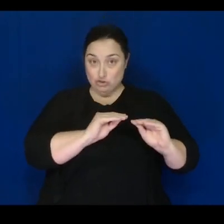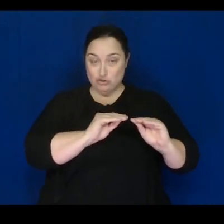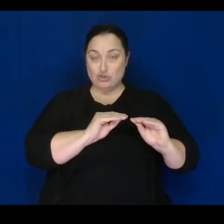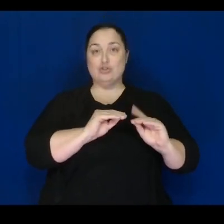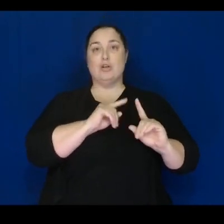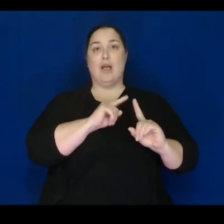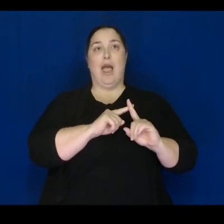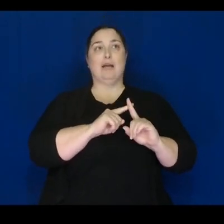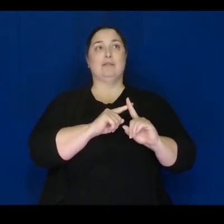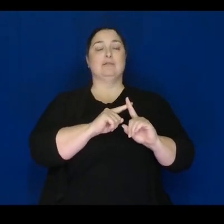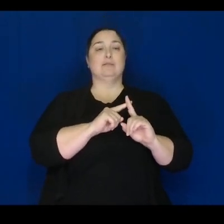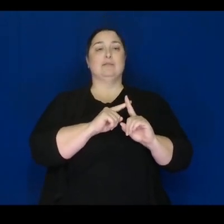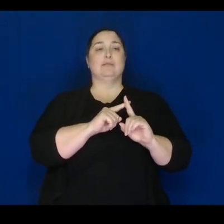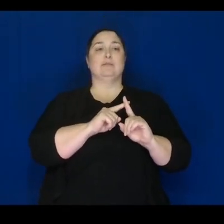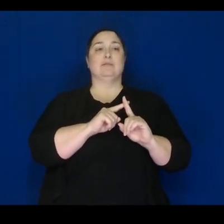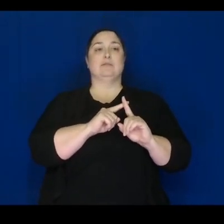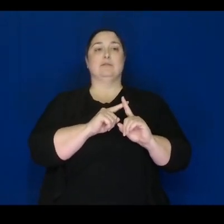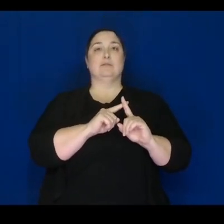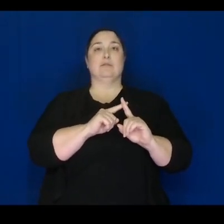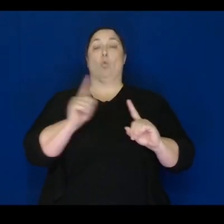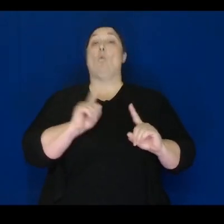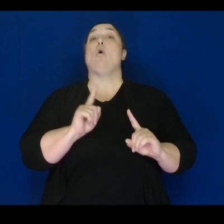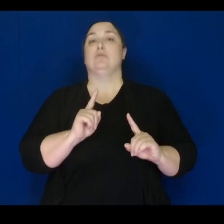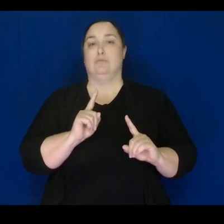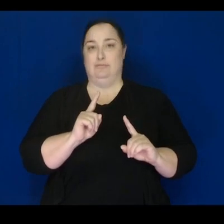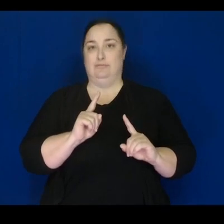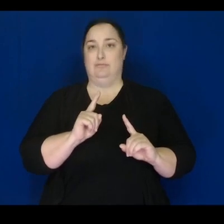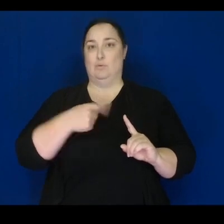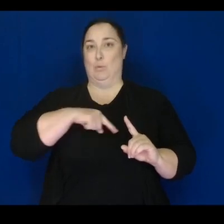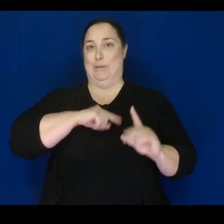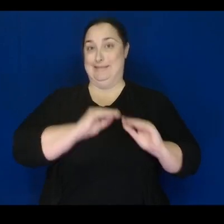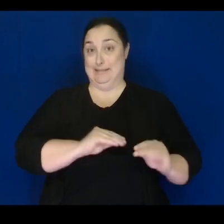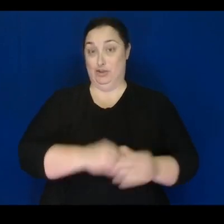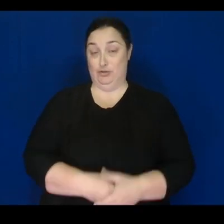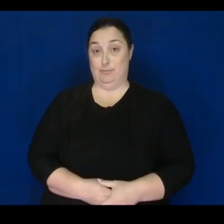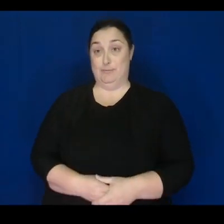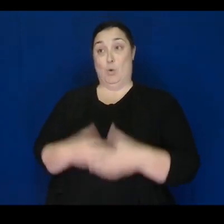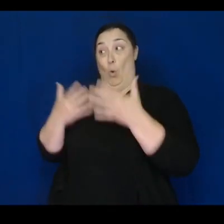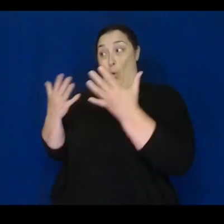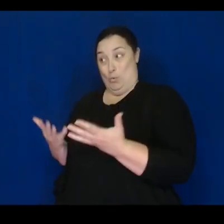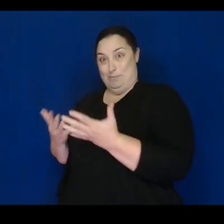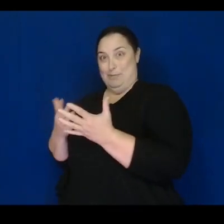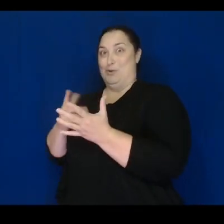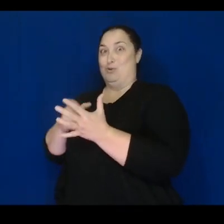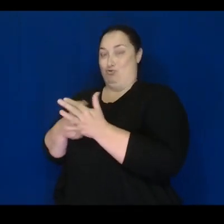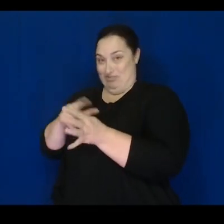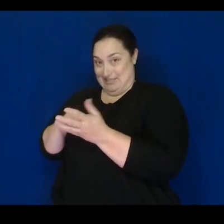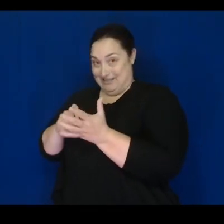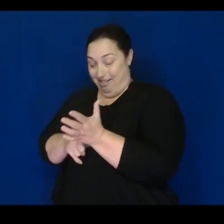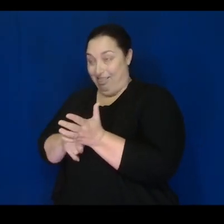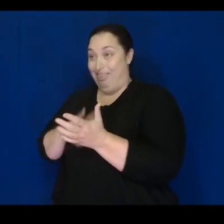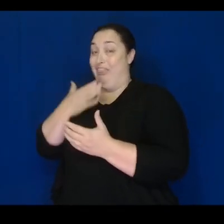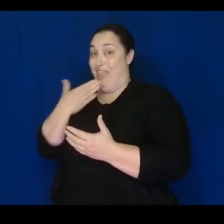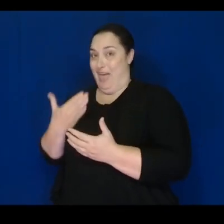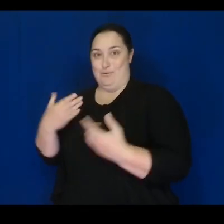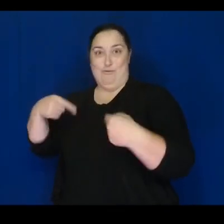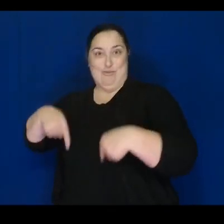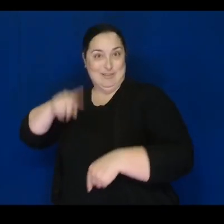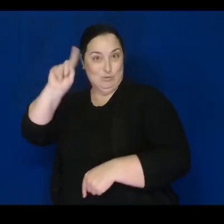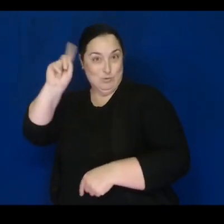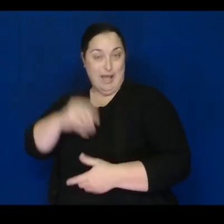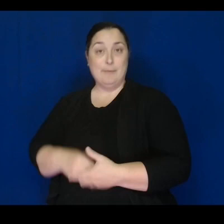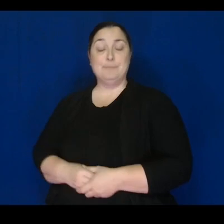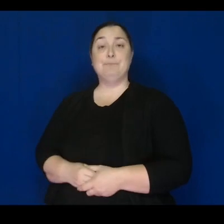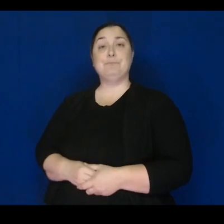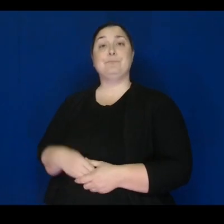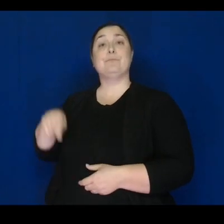we, what we teach. Krystal, thank you so much for being here today. Krystal is a